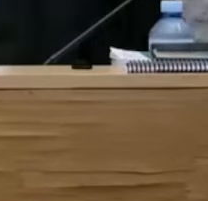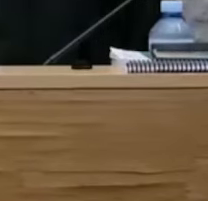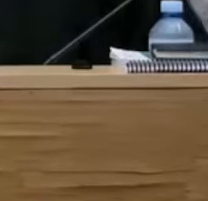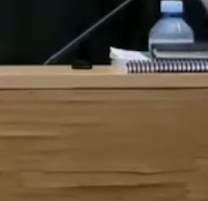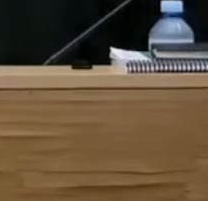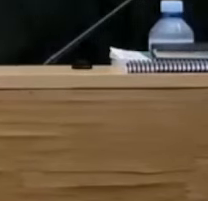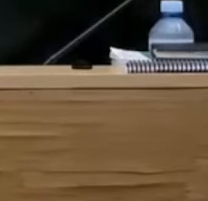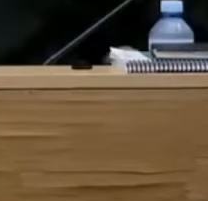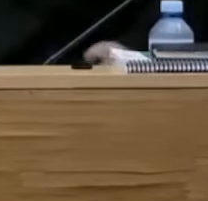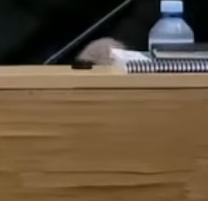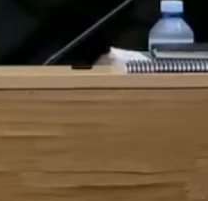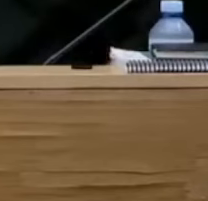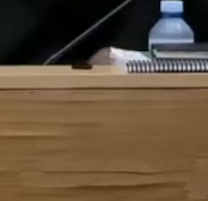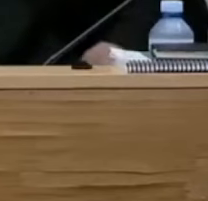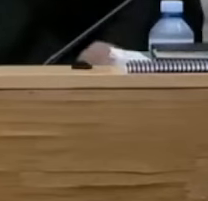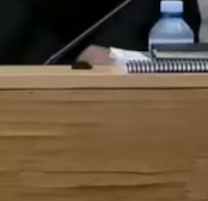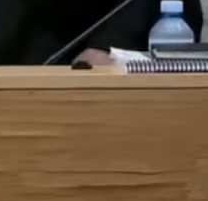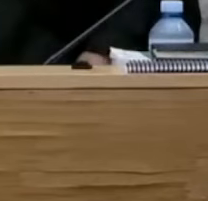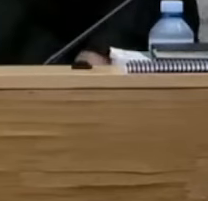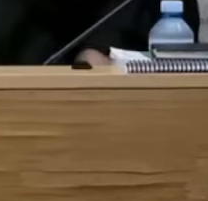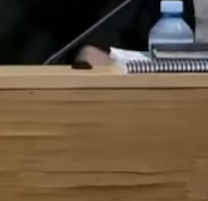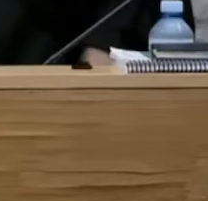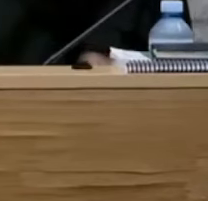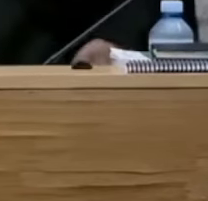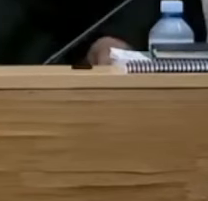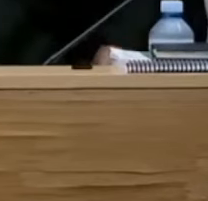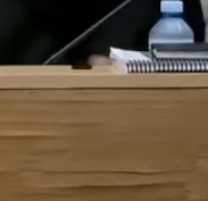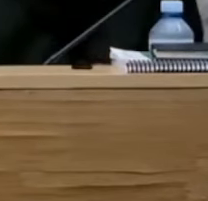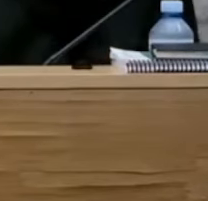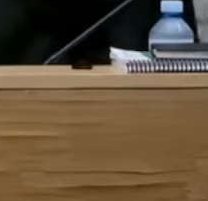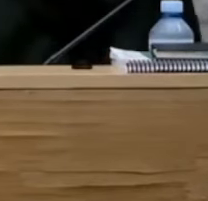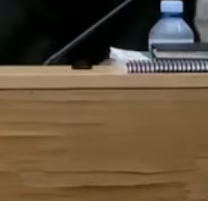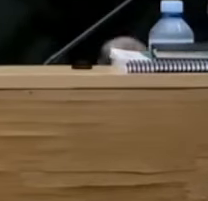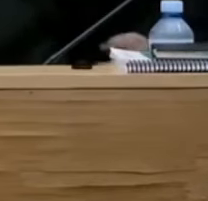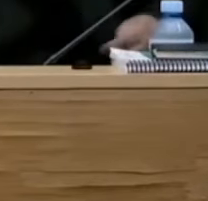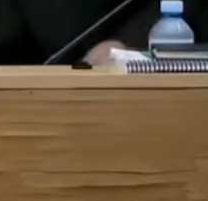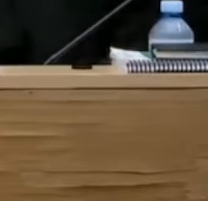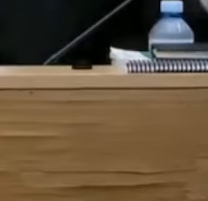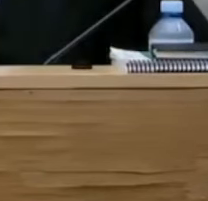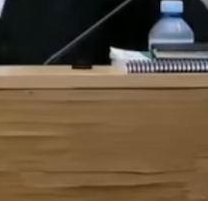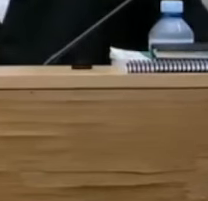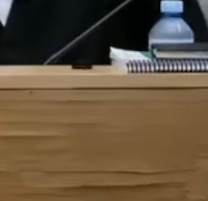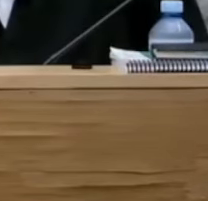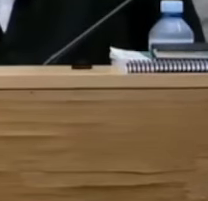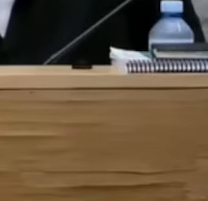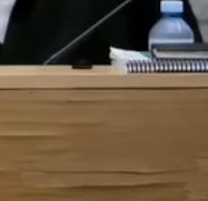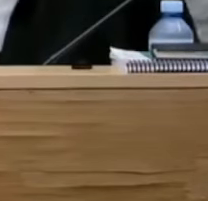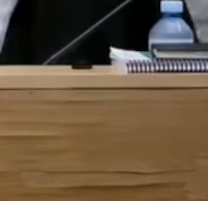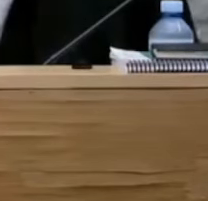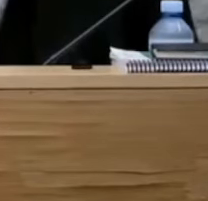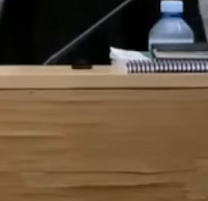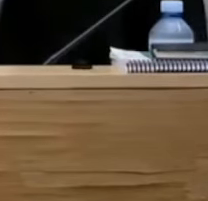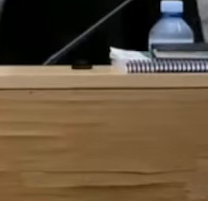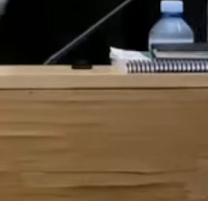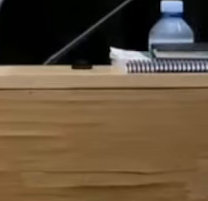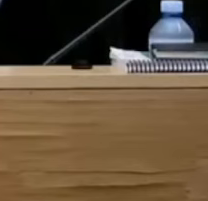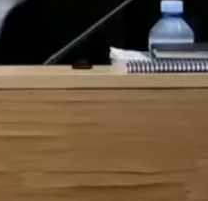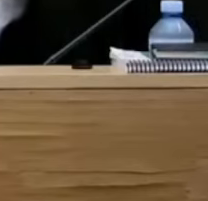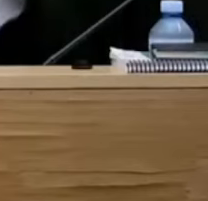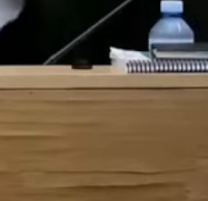House Chairperson, it's a massive honor for me to deliver my maiden budget vote for the department on behalf of the Government of National